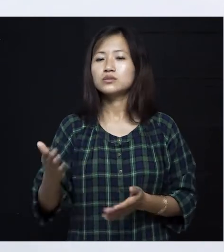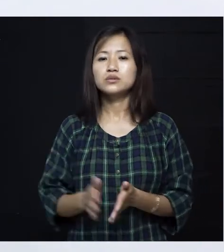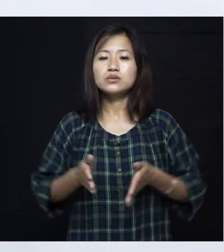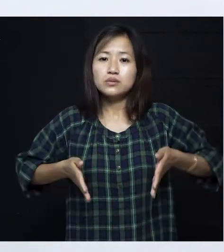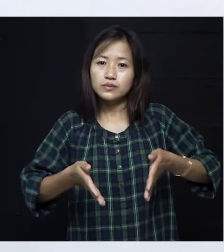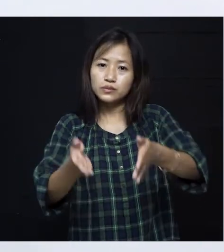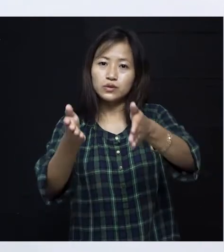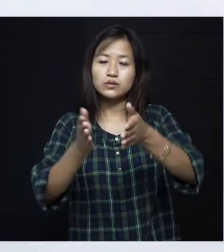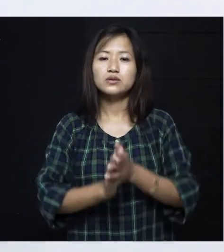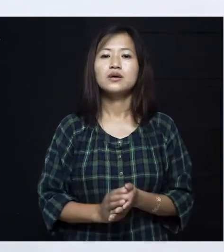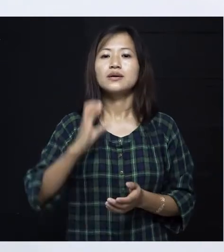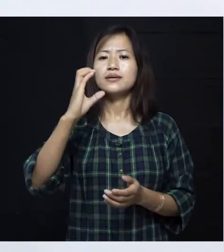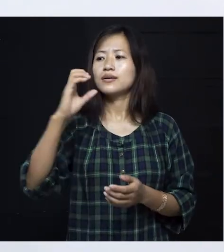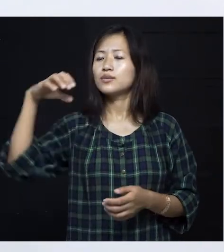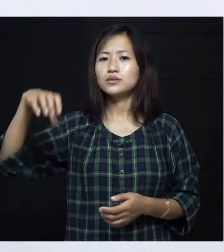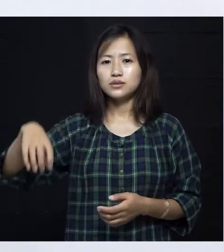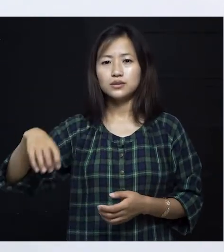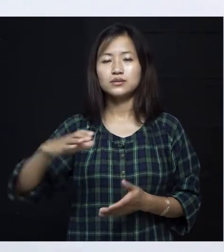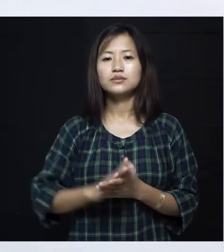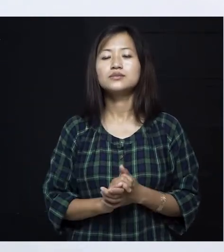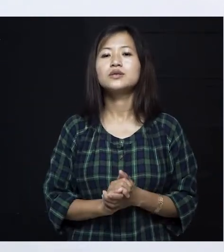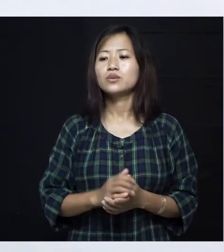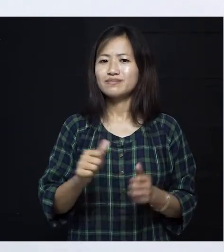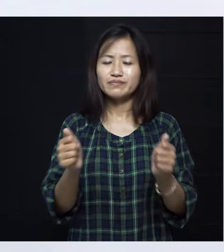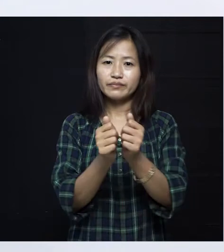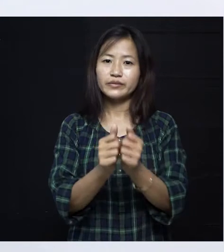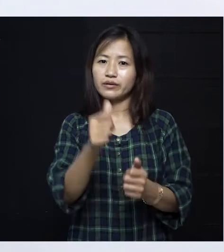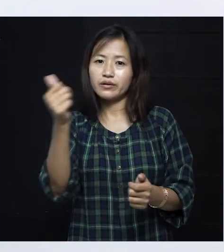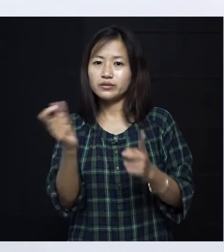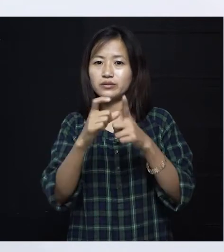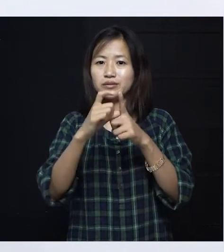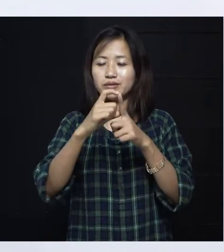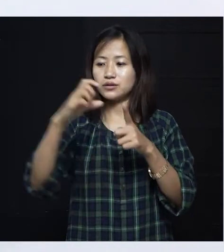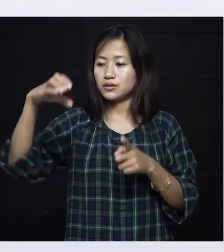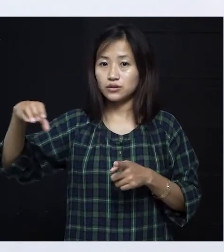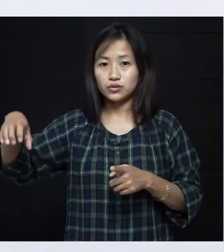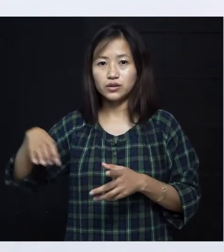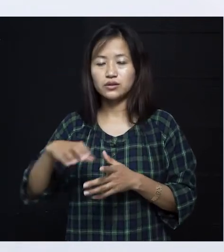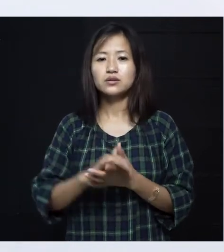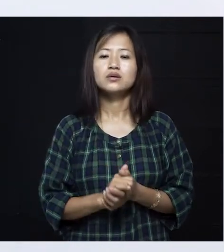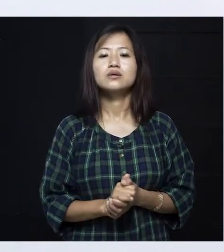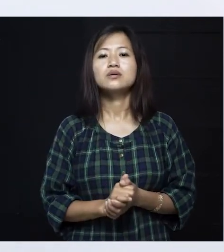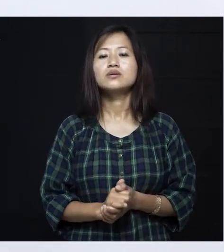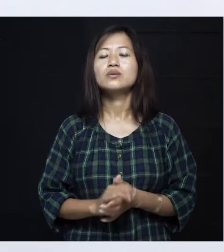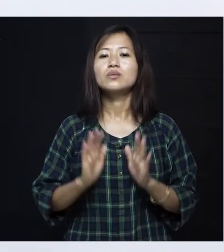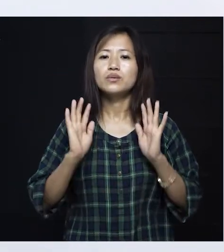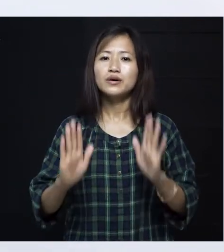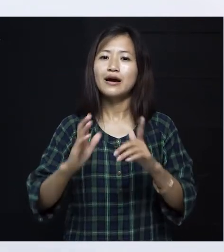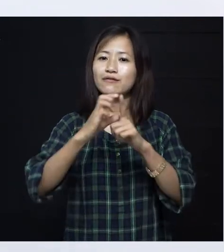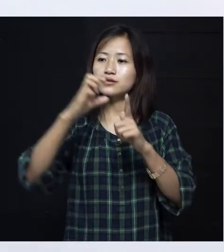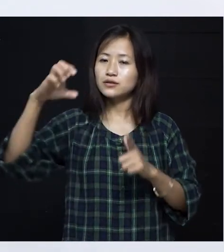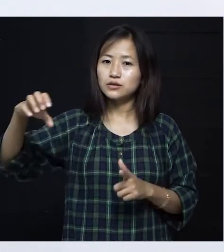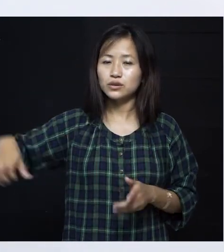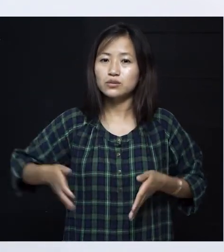that are connecting the capital, okay, with the other district. Those are called as the state highways. Then we have the district